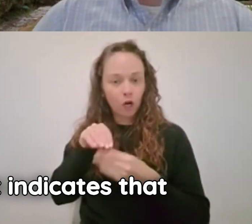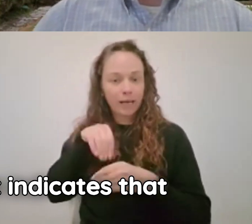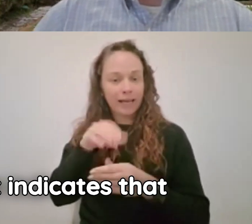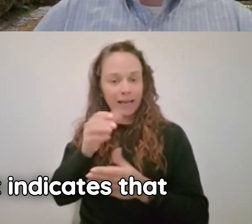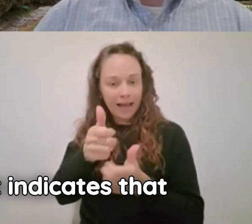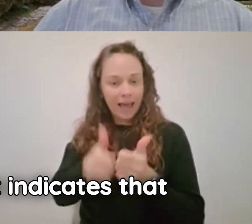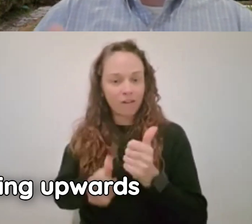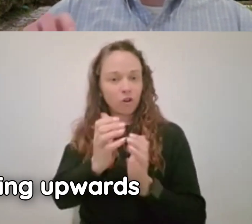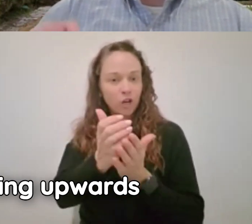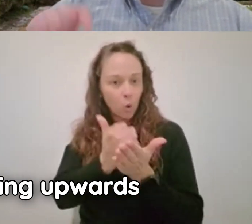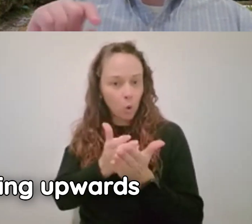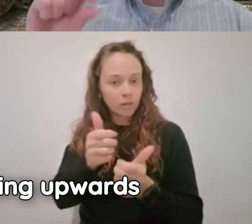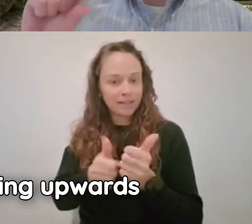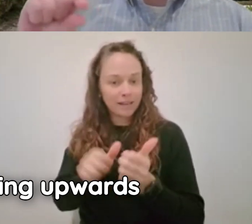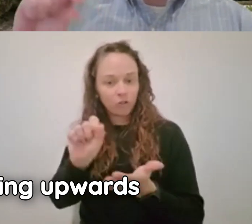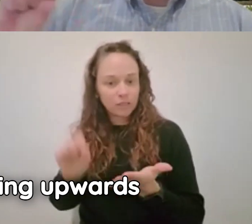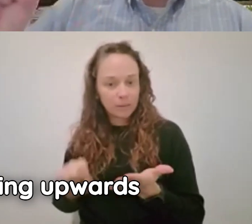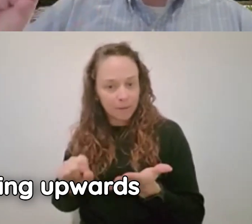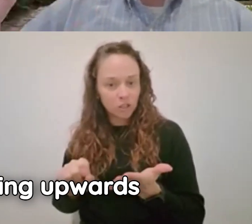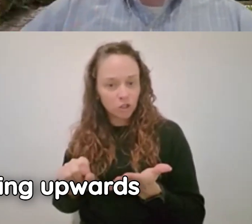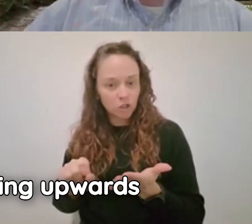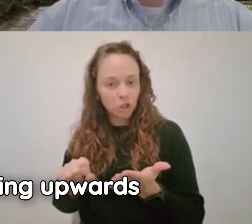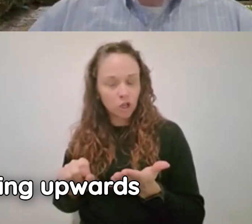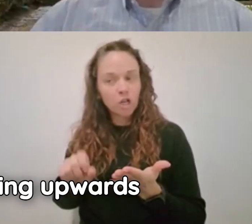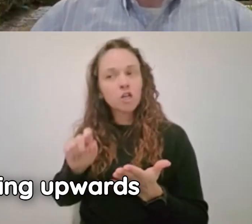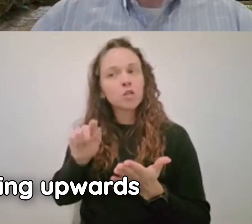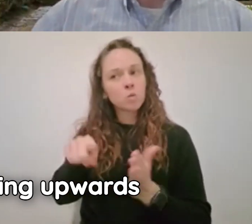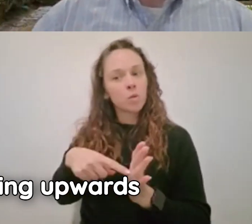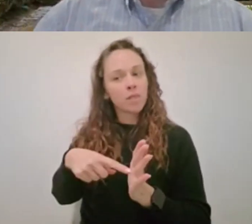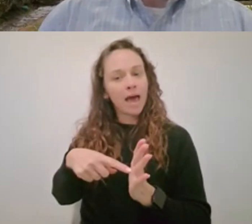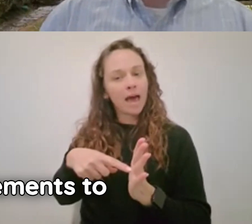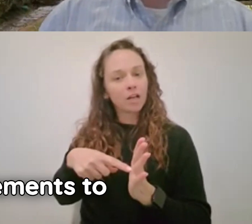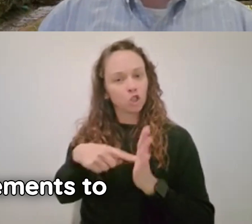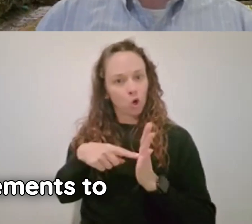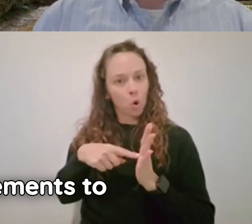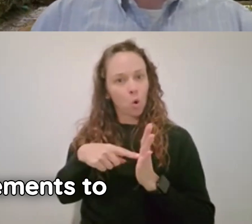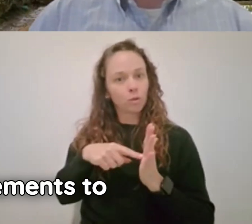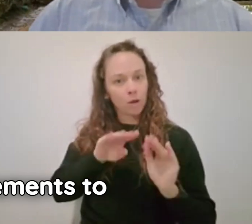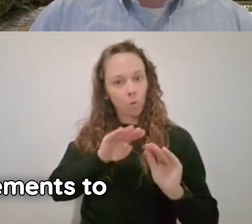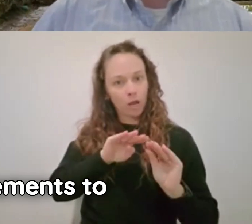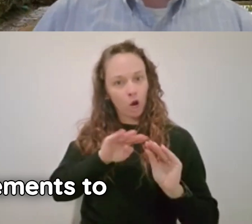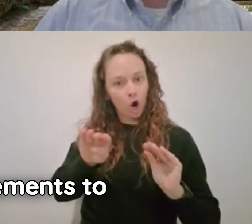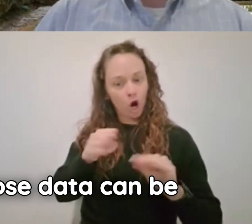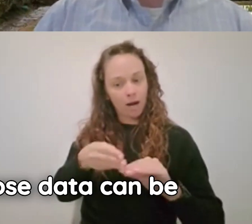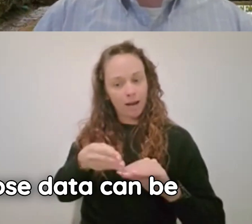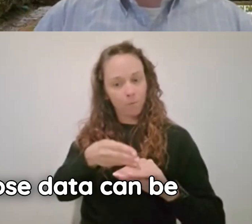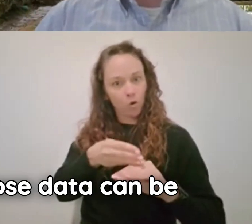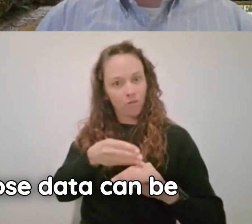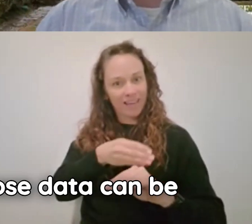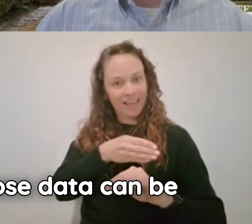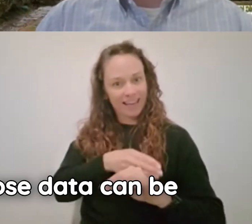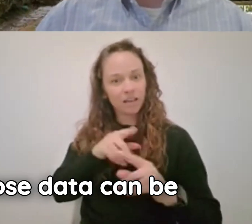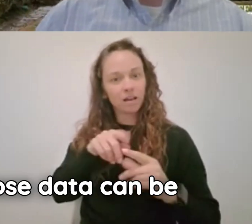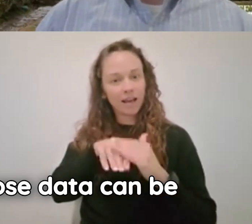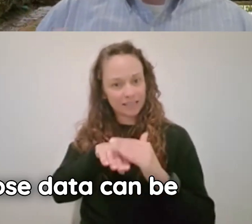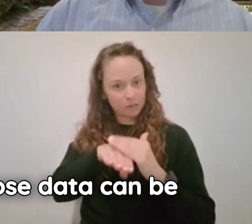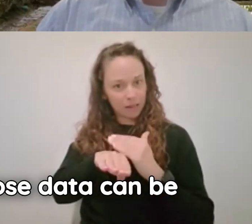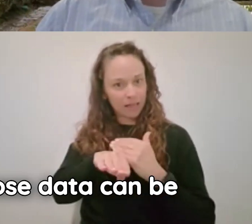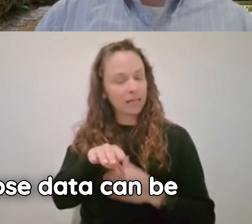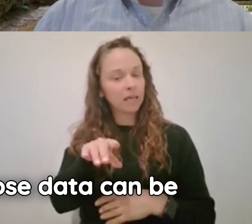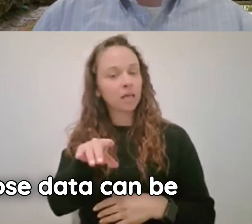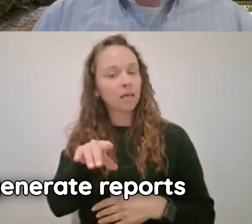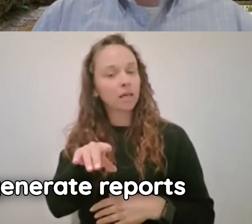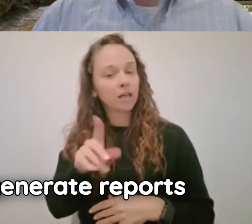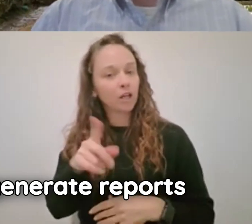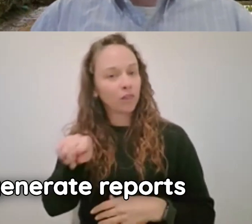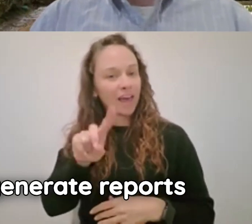And that indicates that we're slowly ticking upwards in terms of improvements to accessibility, although those